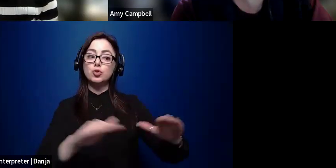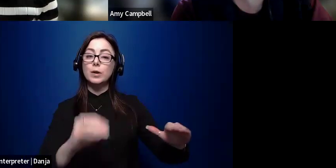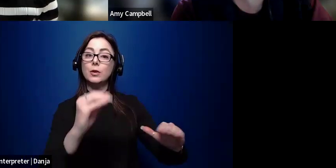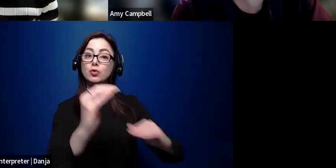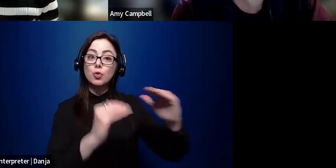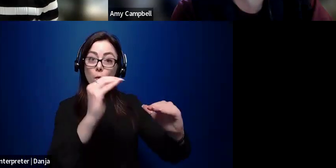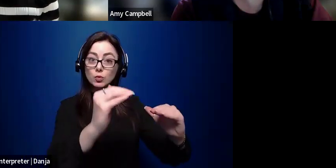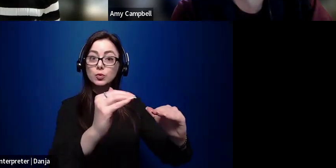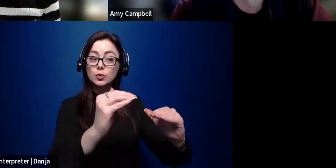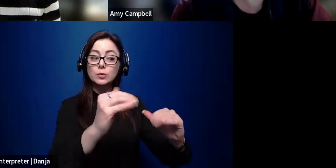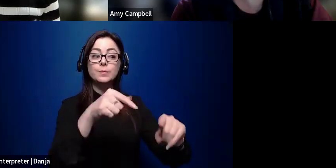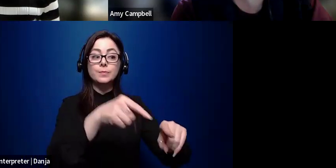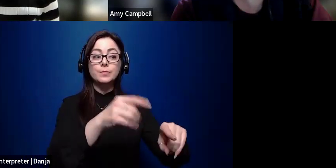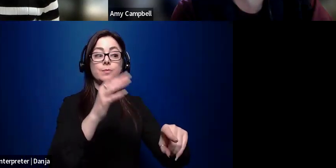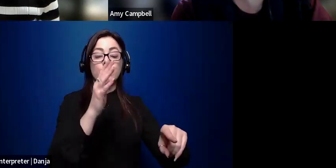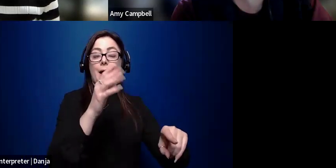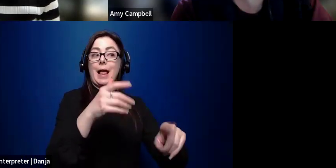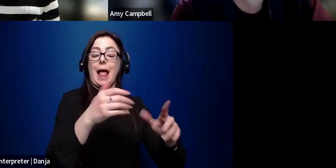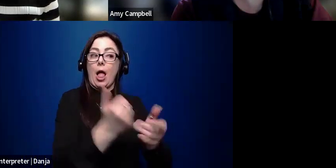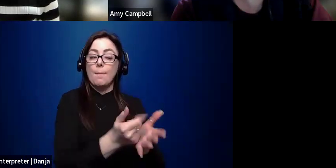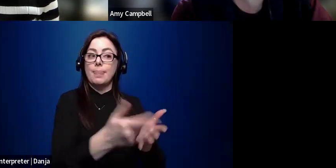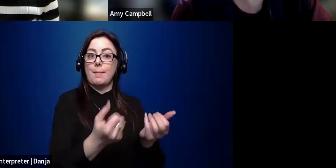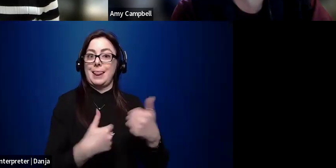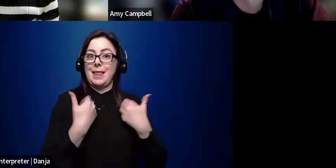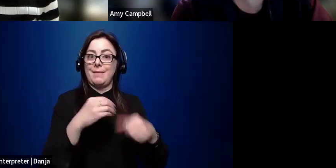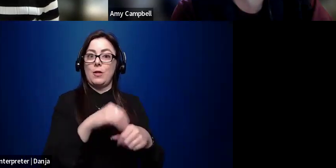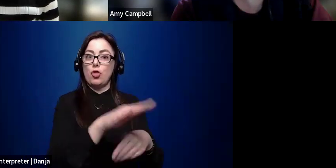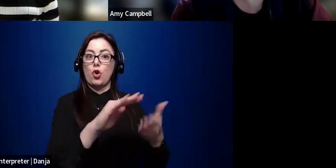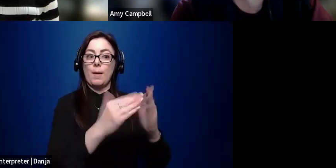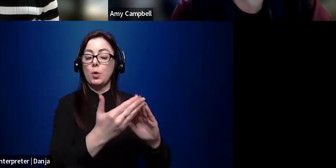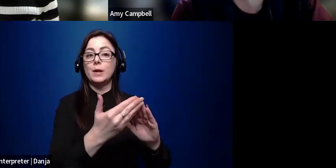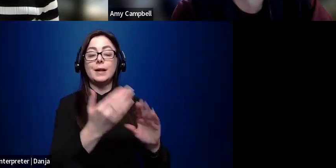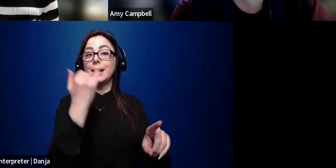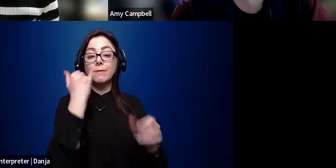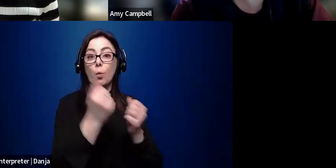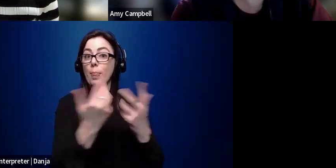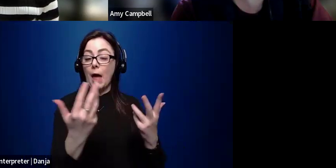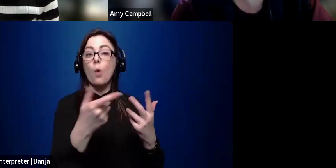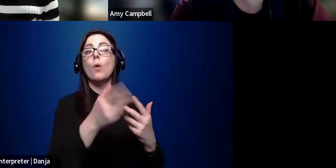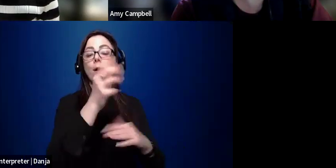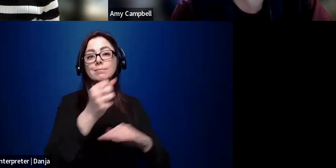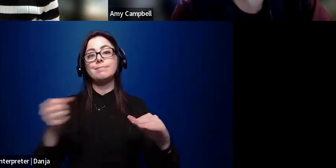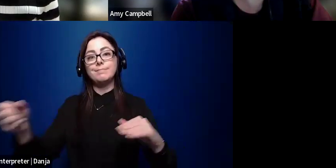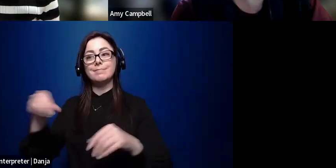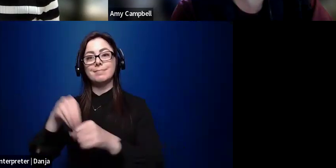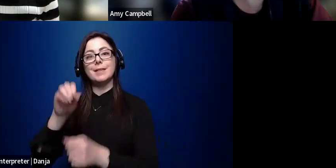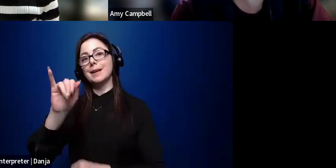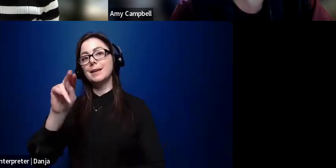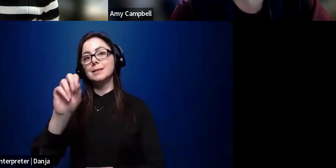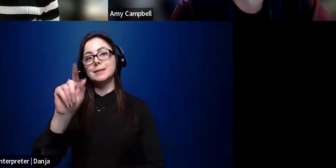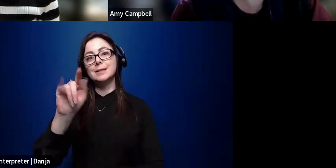in an institution to live in their community. So when we're talking about home and community-based services